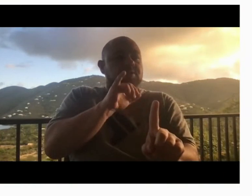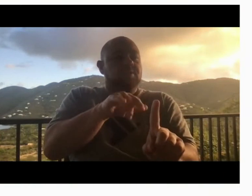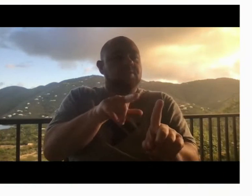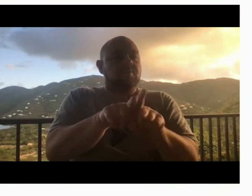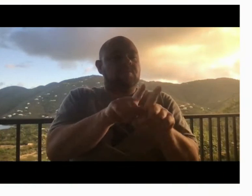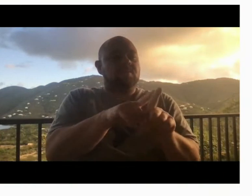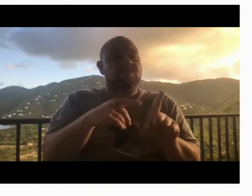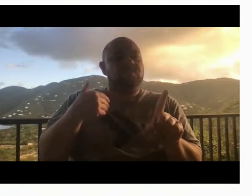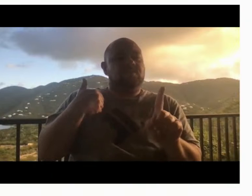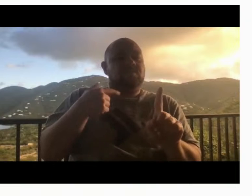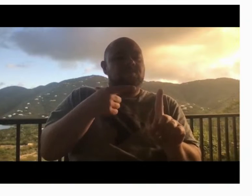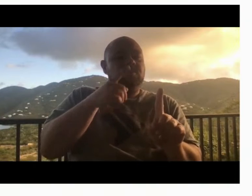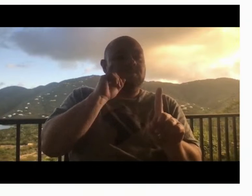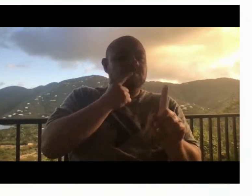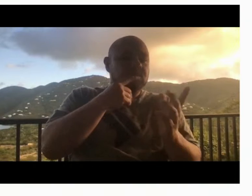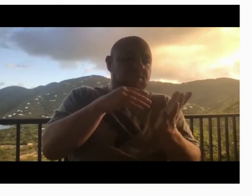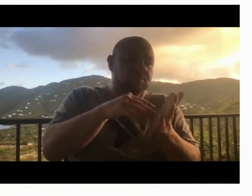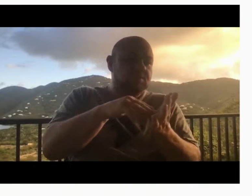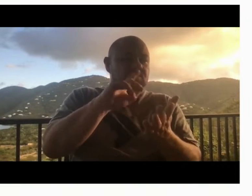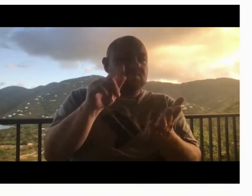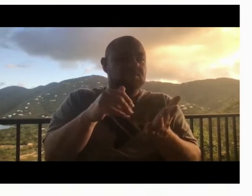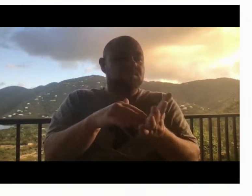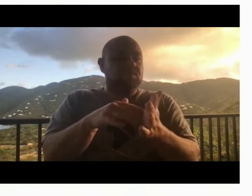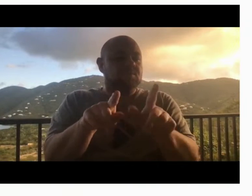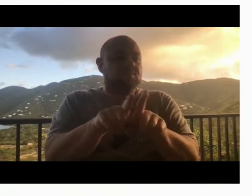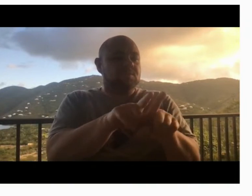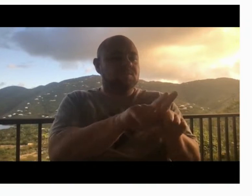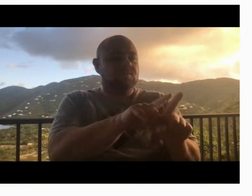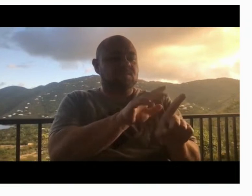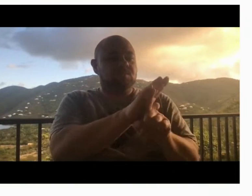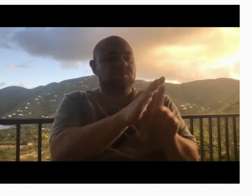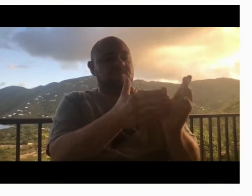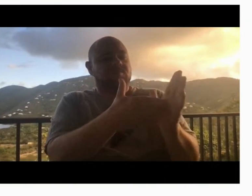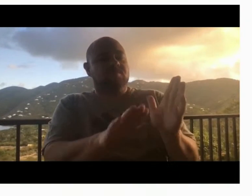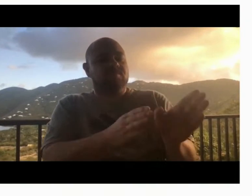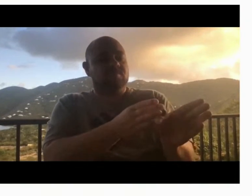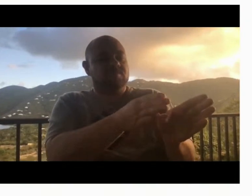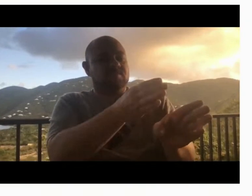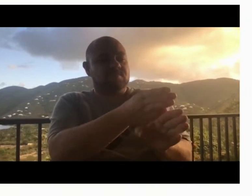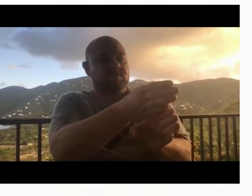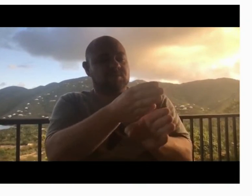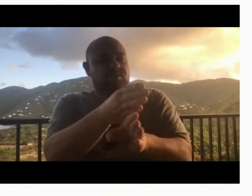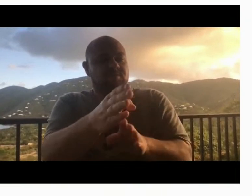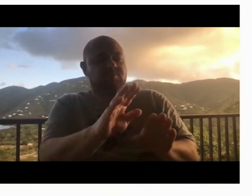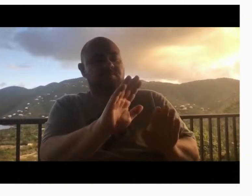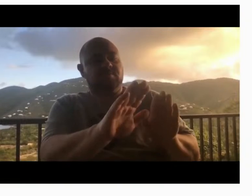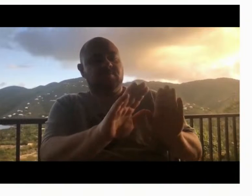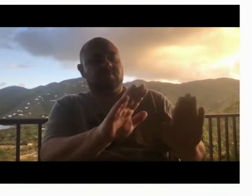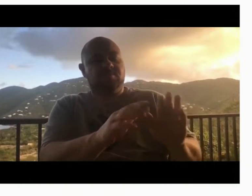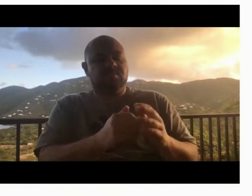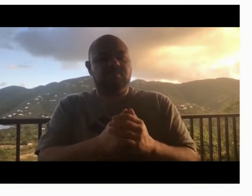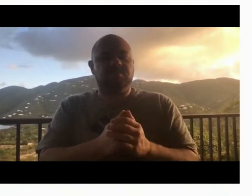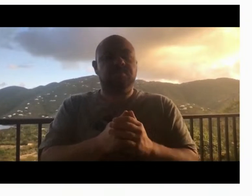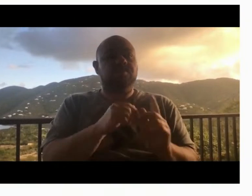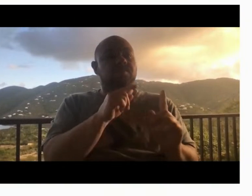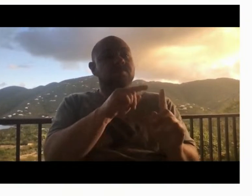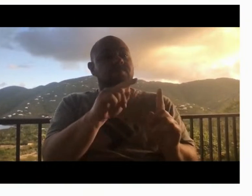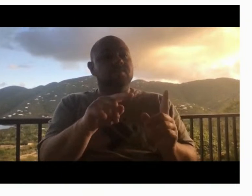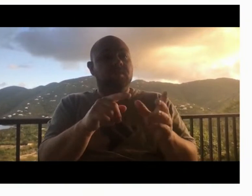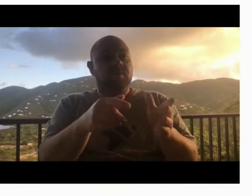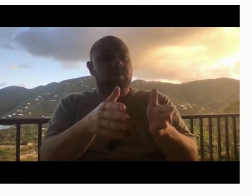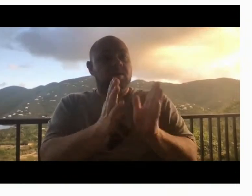steeped in whiteness. Disability studies, deaf studies, very much steeped in whiteness in their respective